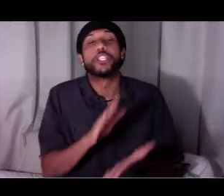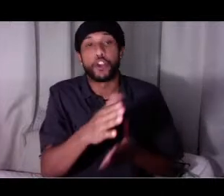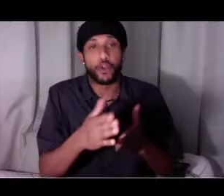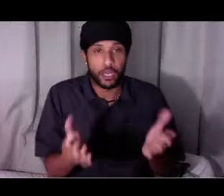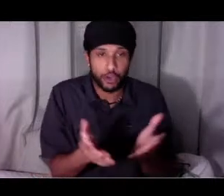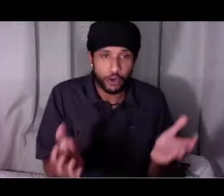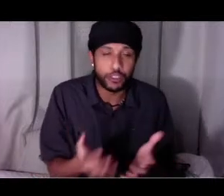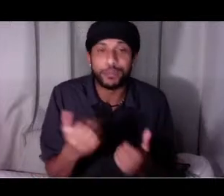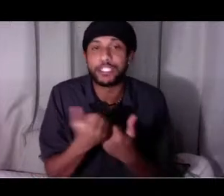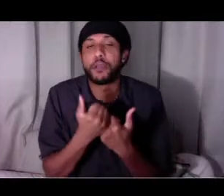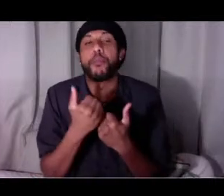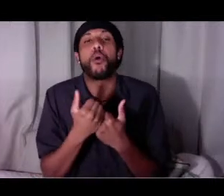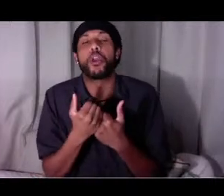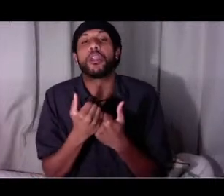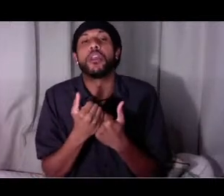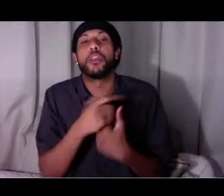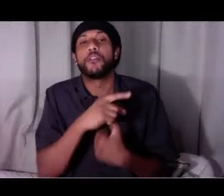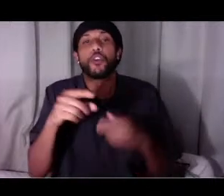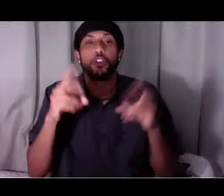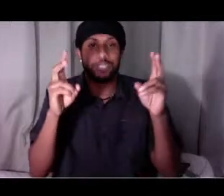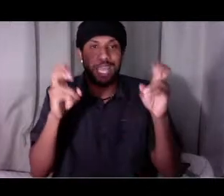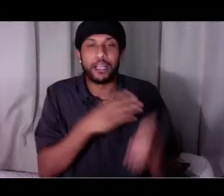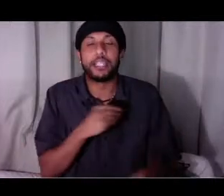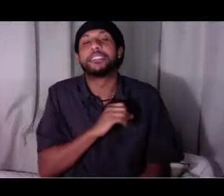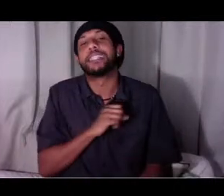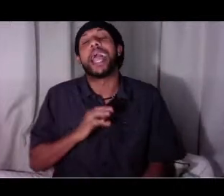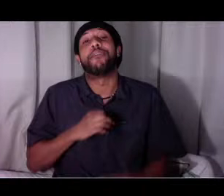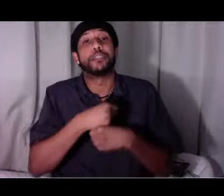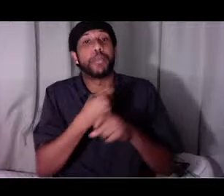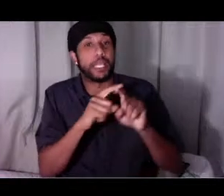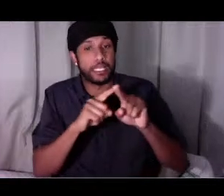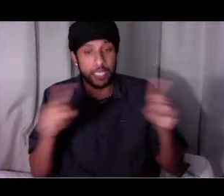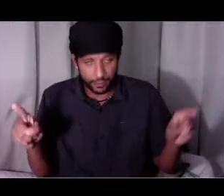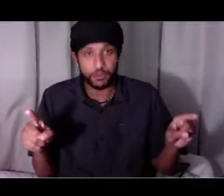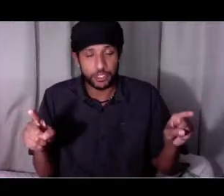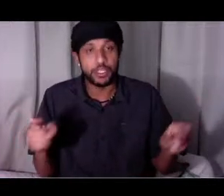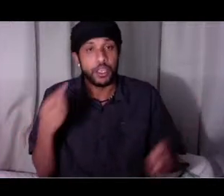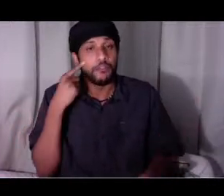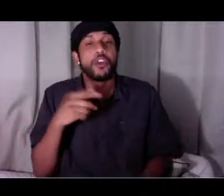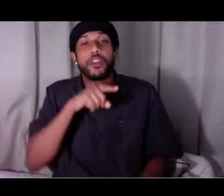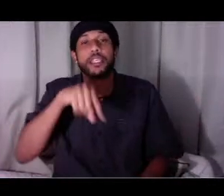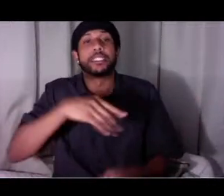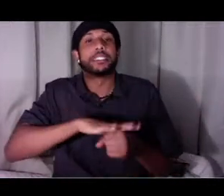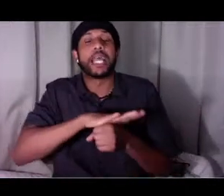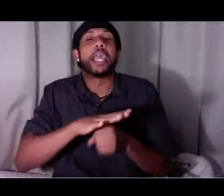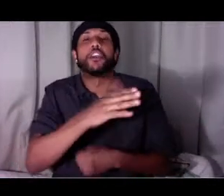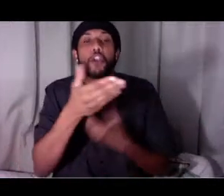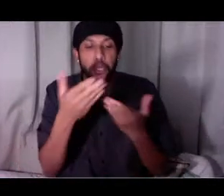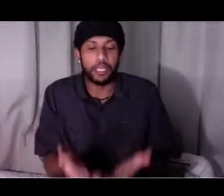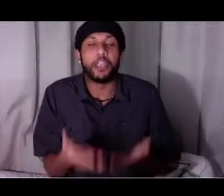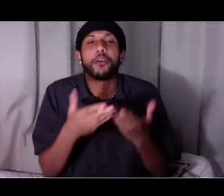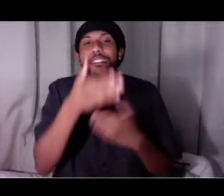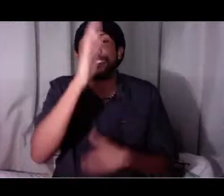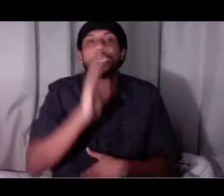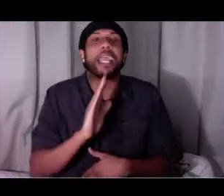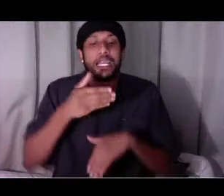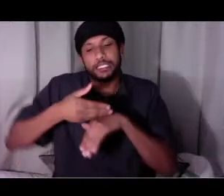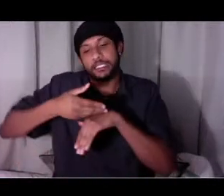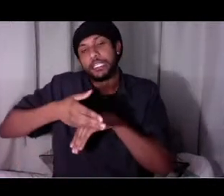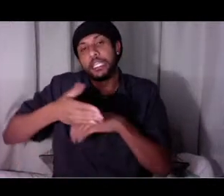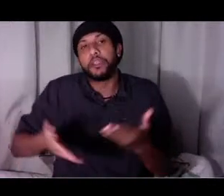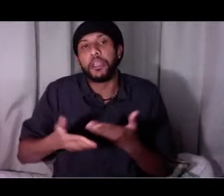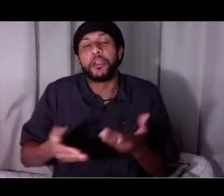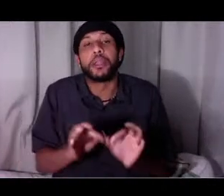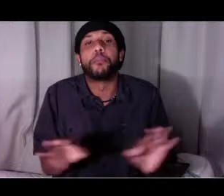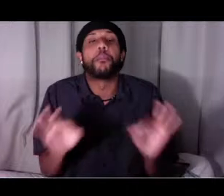to her title and staff has truly made all the difference for positive change on our site her presence is godsent and critical to our district and